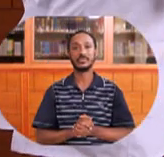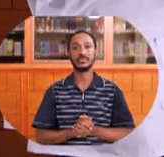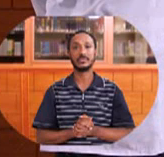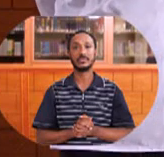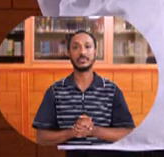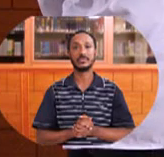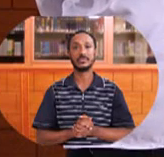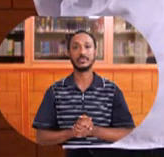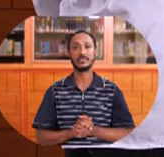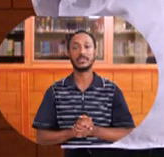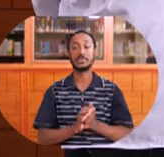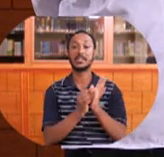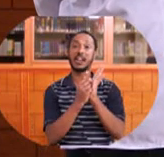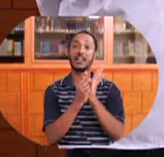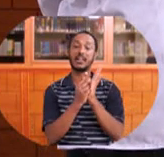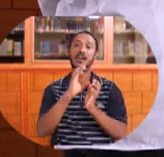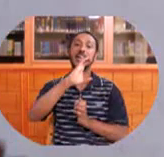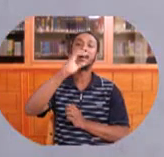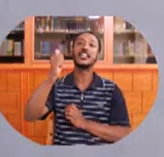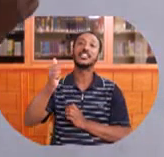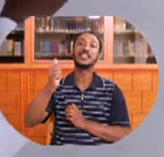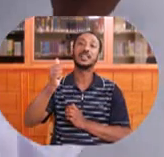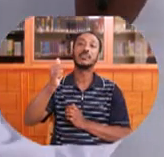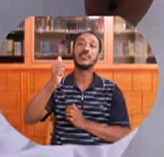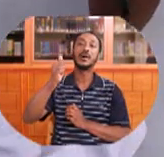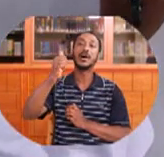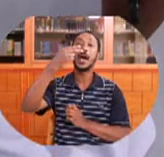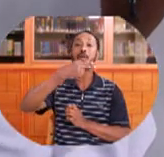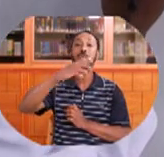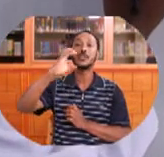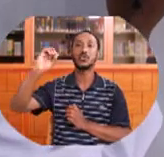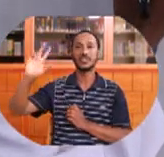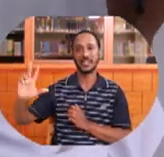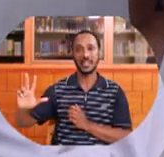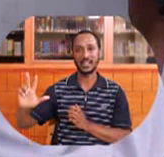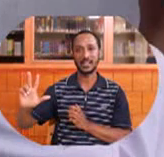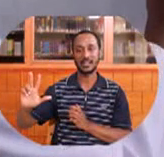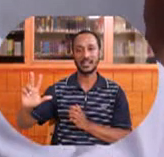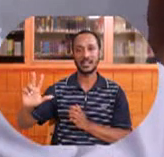If it contains, for example, calcium hydrogen carbonate,